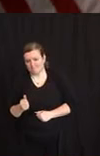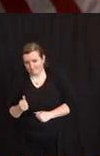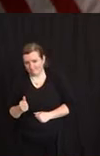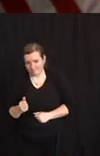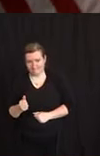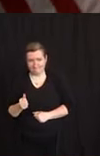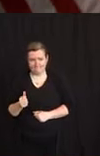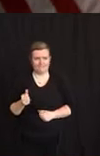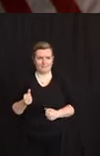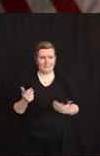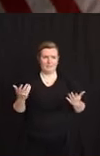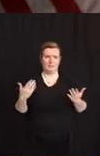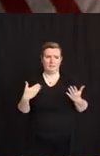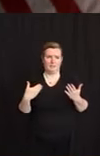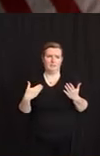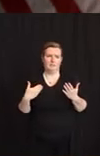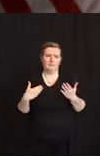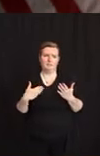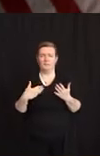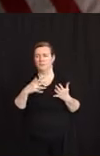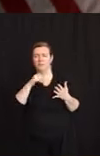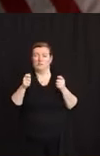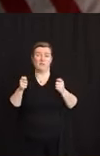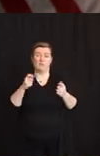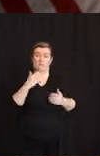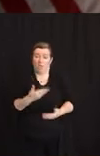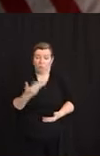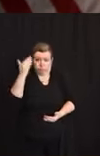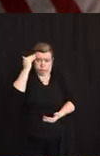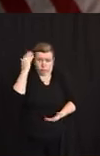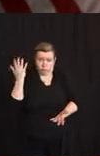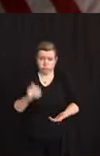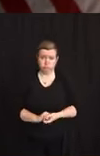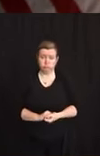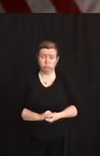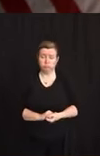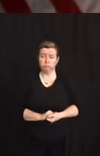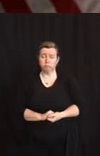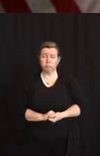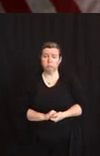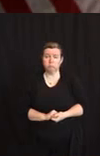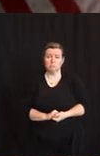love to have a stronger arsenal financially going